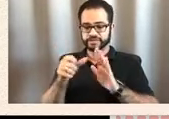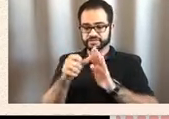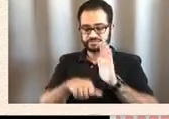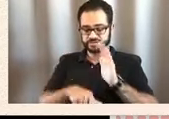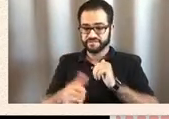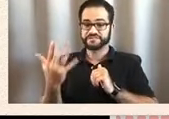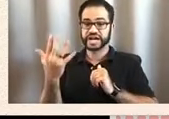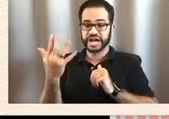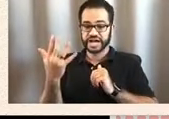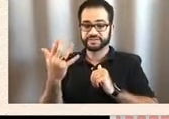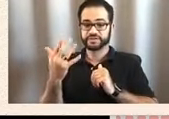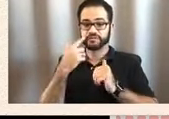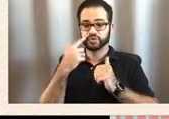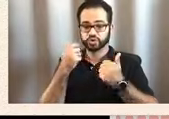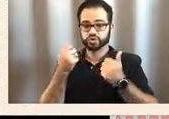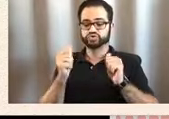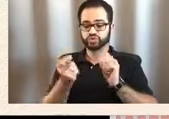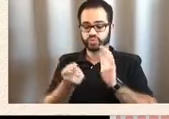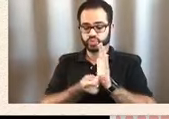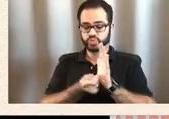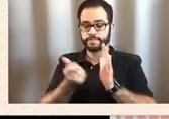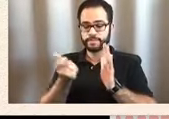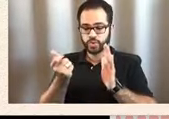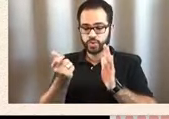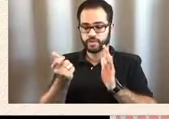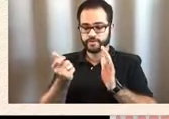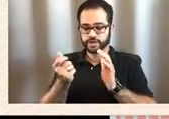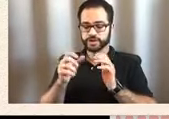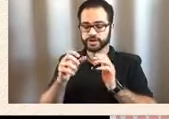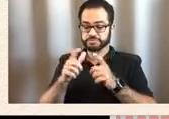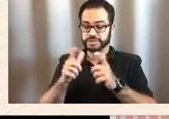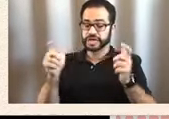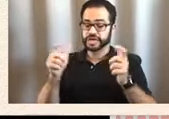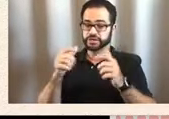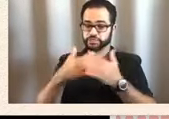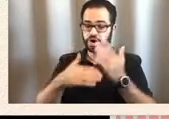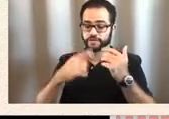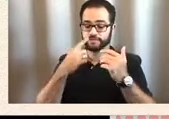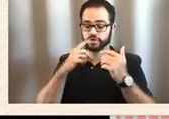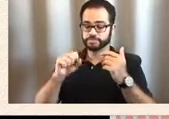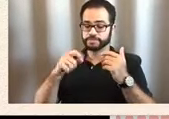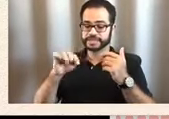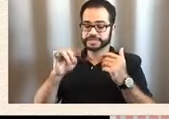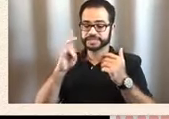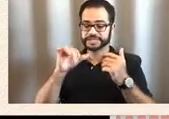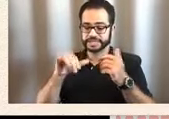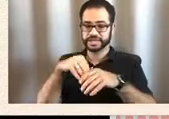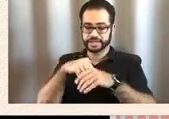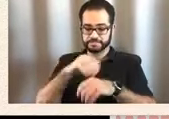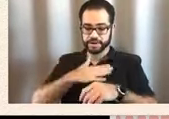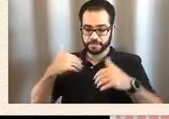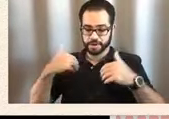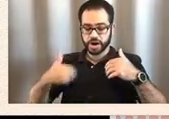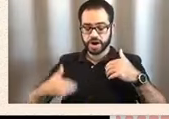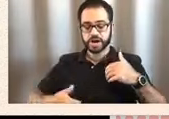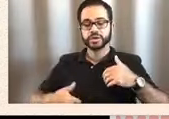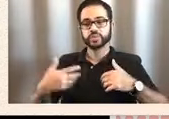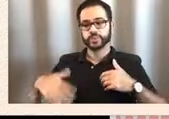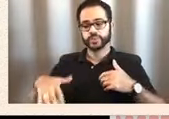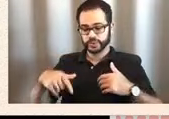remove a large portion of the spasticity in my body. So this year has really